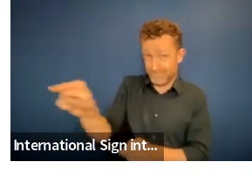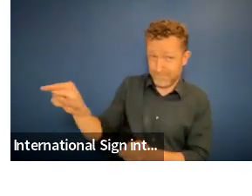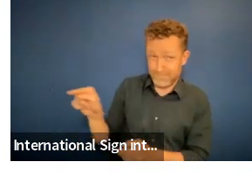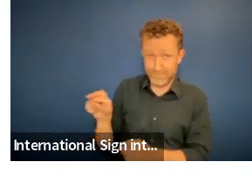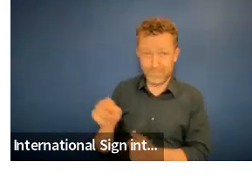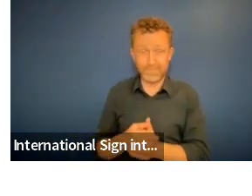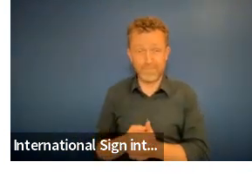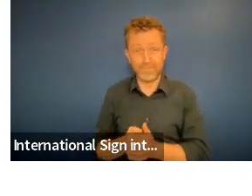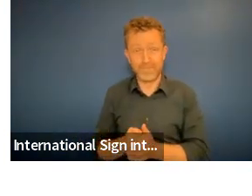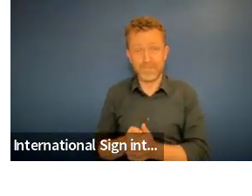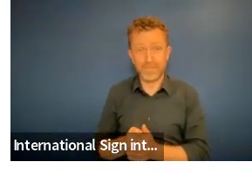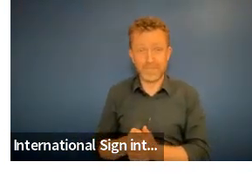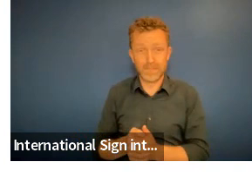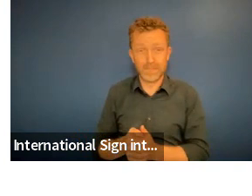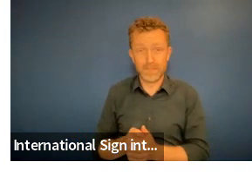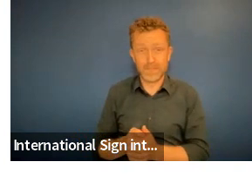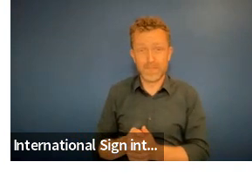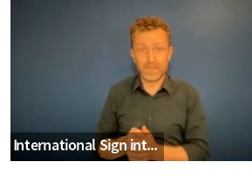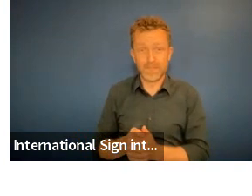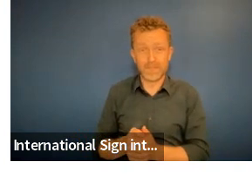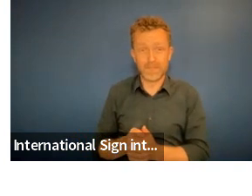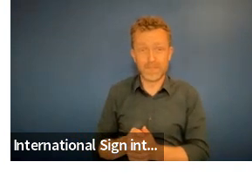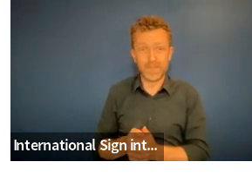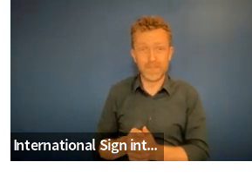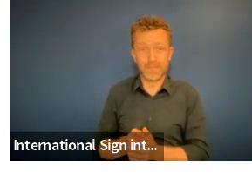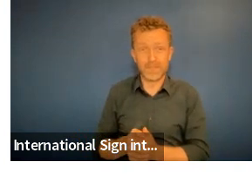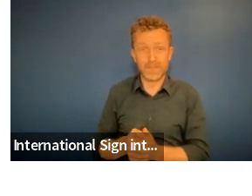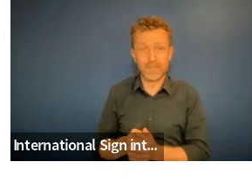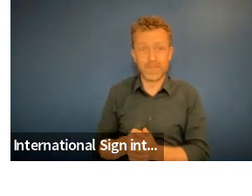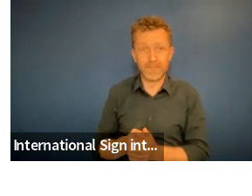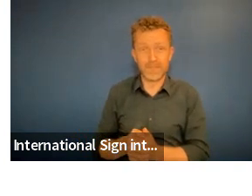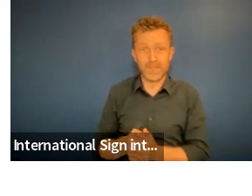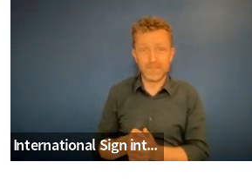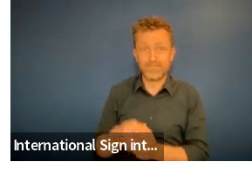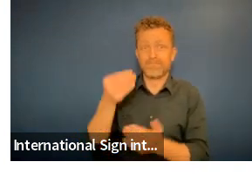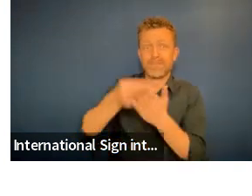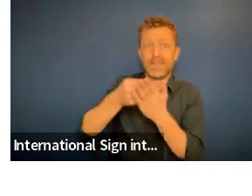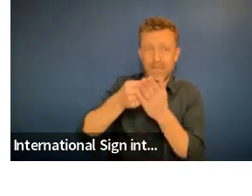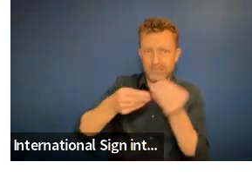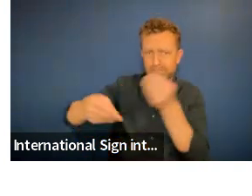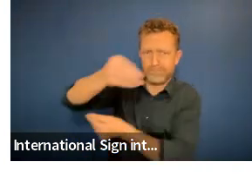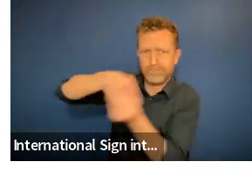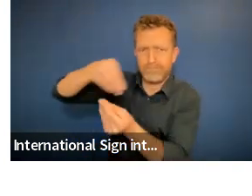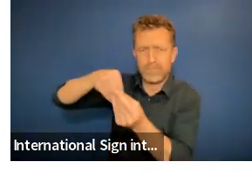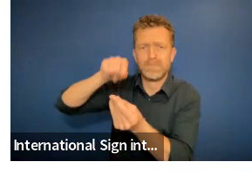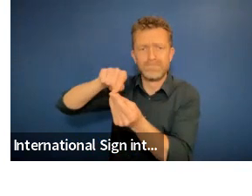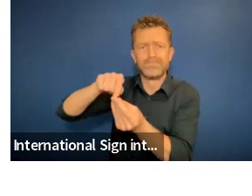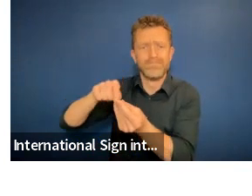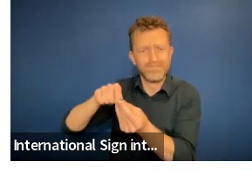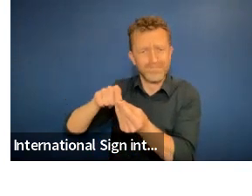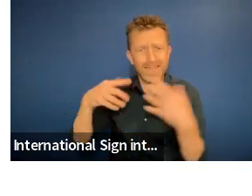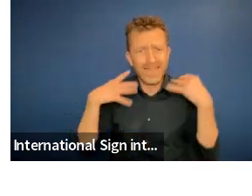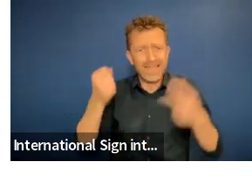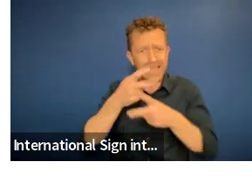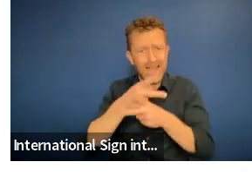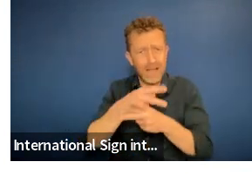people in Nepal, 27% of people in Vietnam, and 45% of people in the Maldives reported that